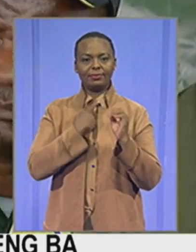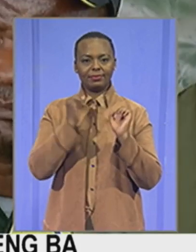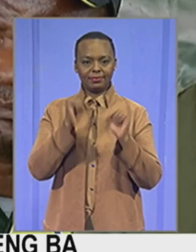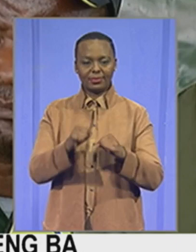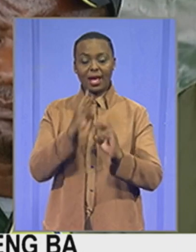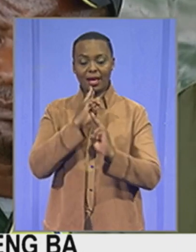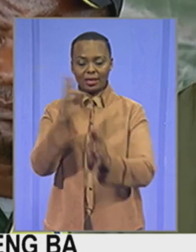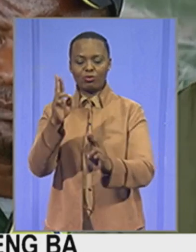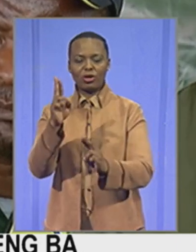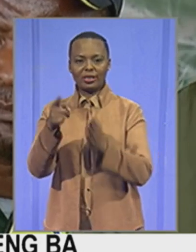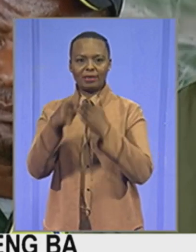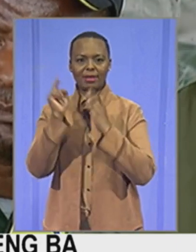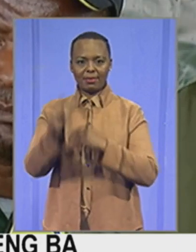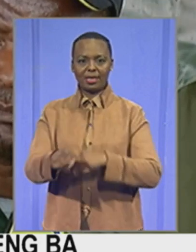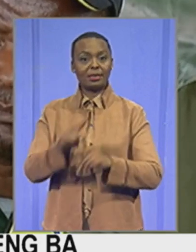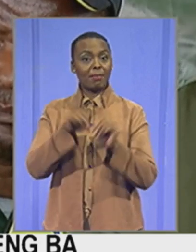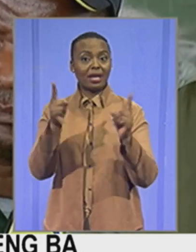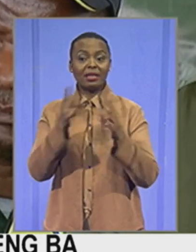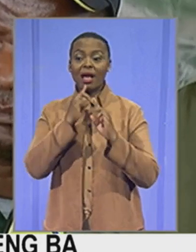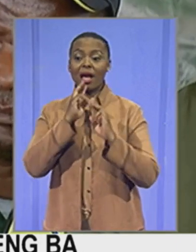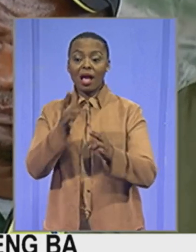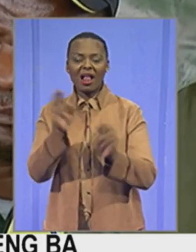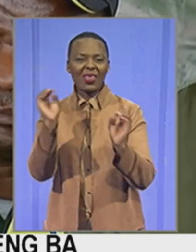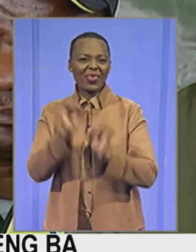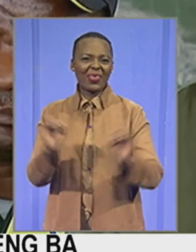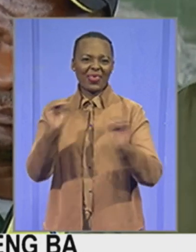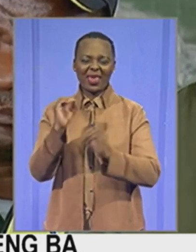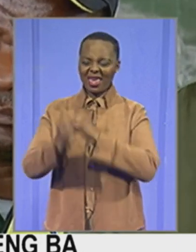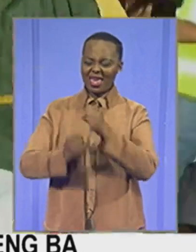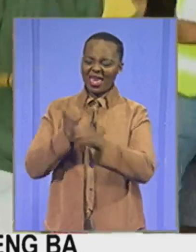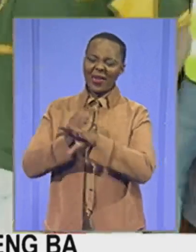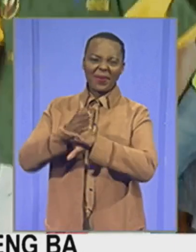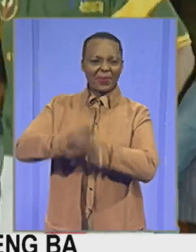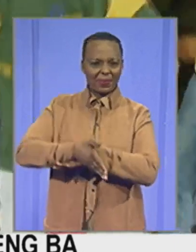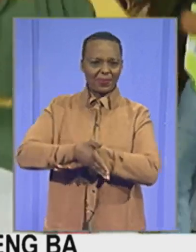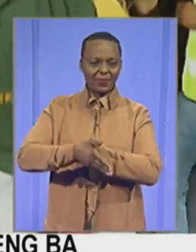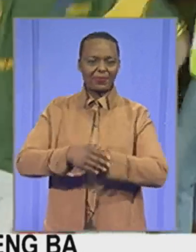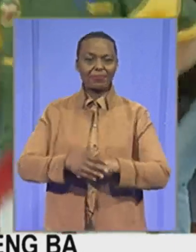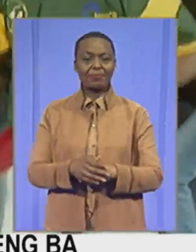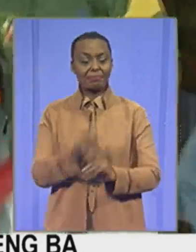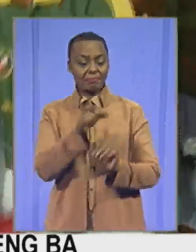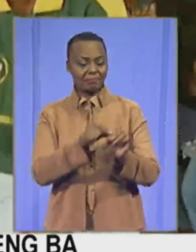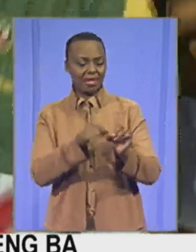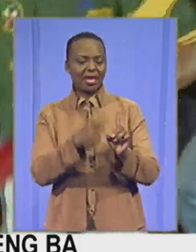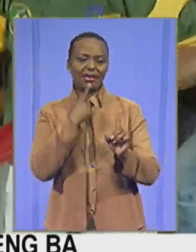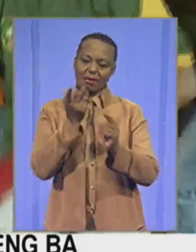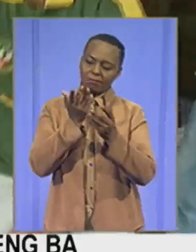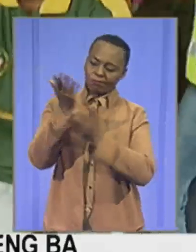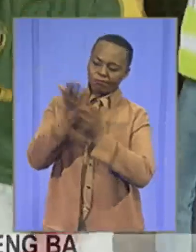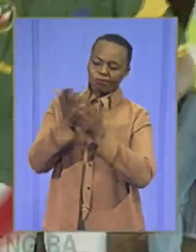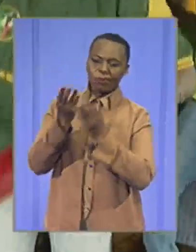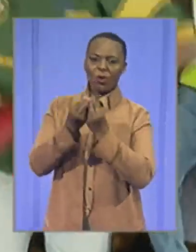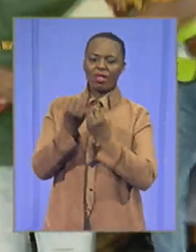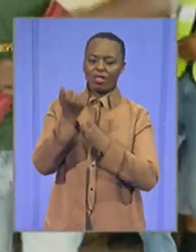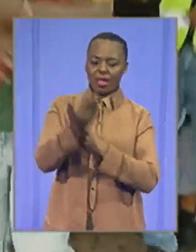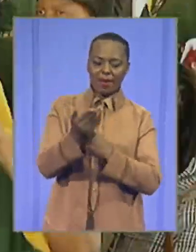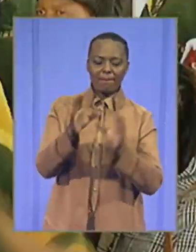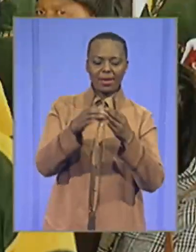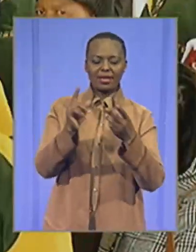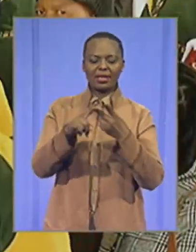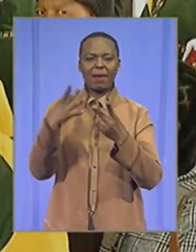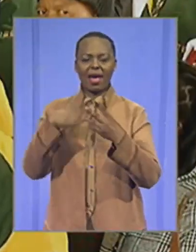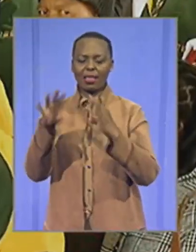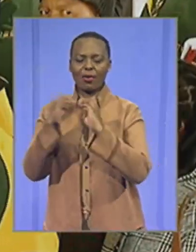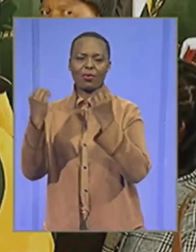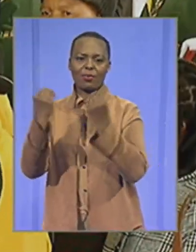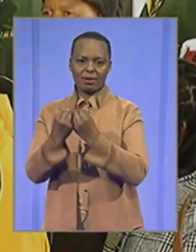demand, which we have not done for a number of years. Maimane a re batlile go buisana le badira dikopo le makala mangwe mo nakong